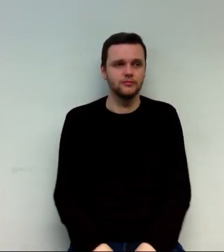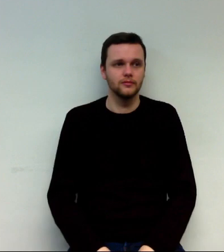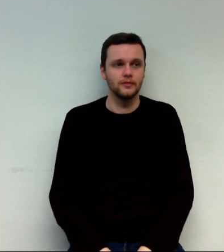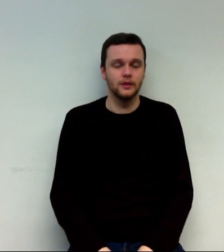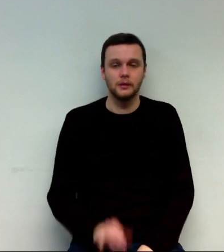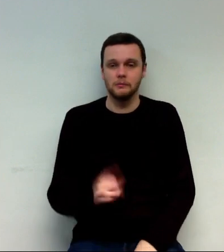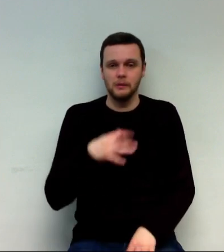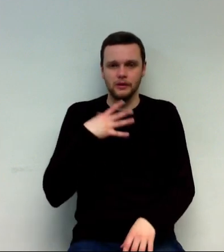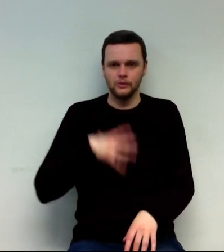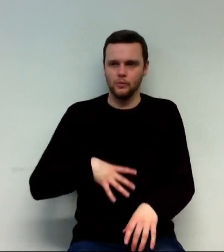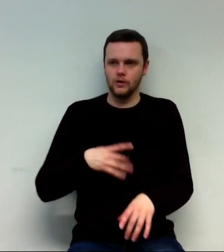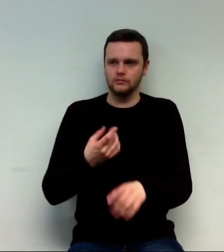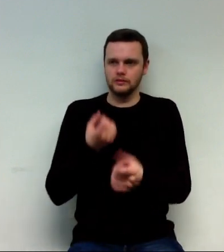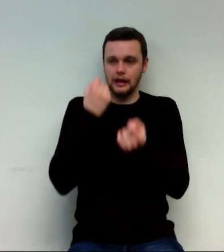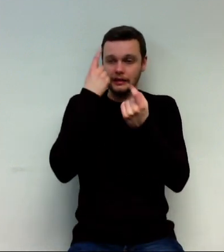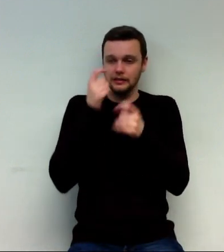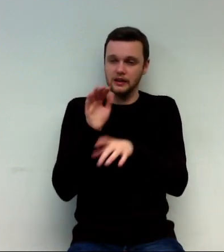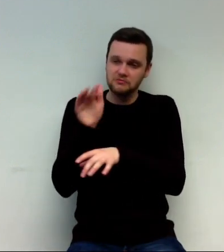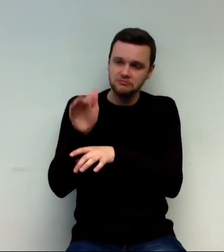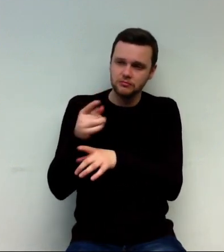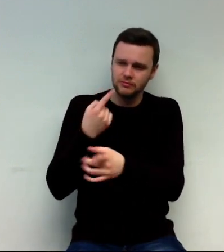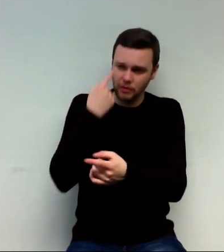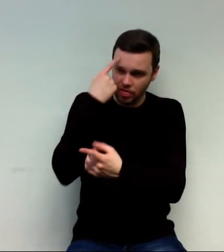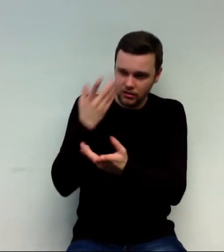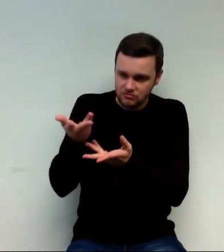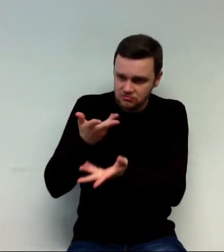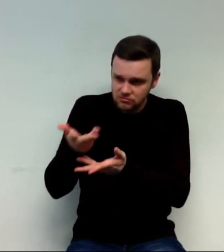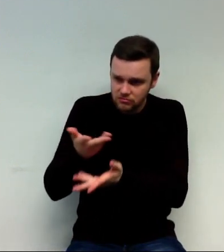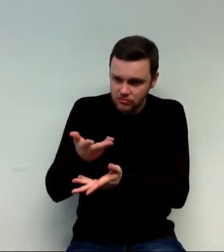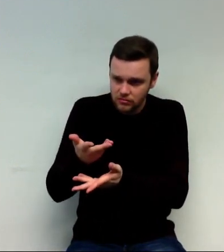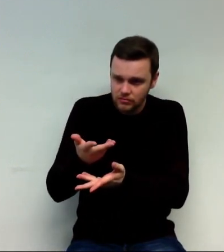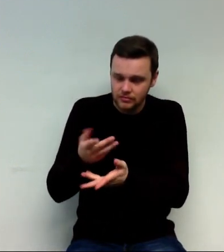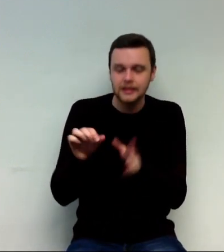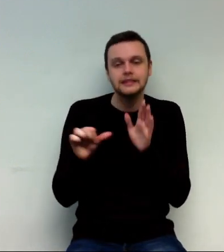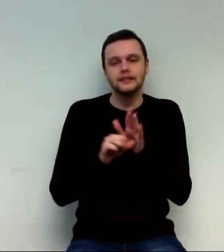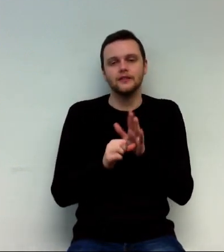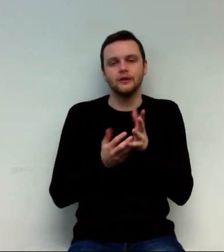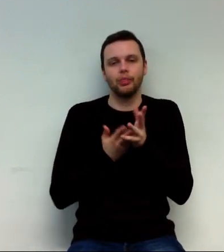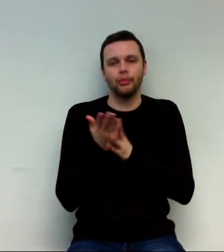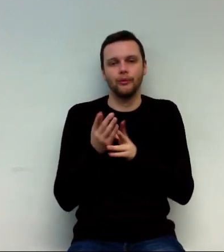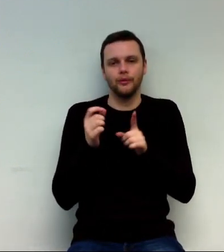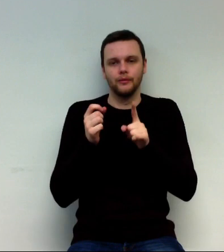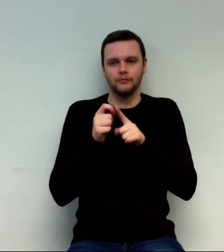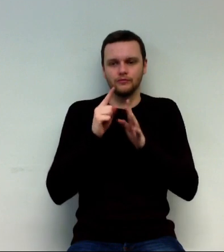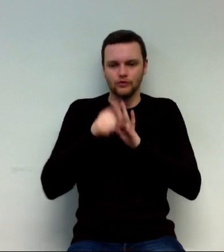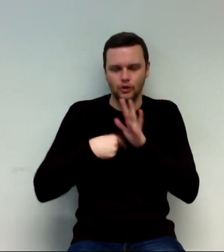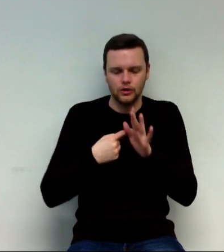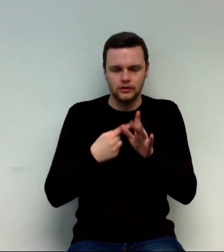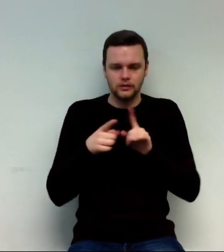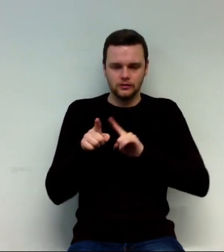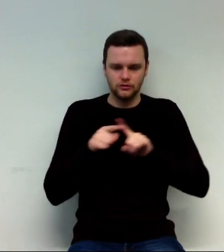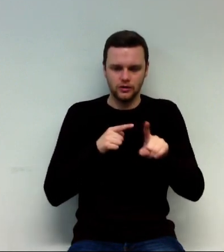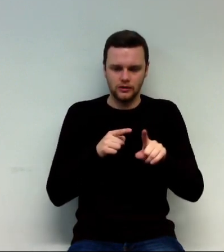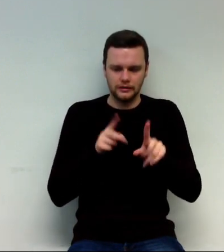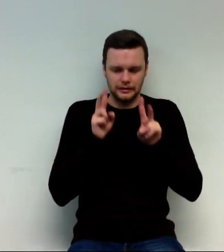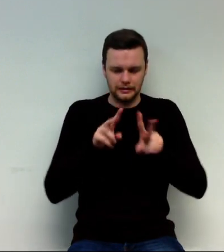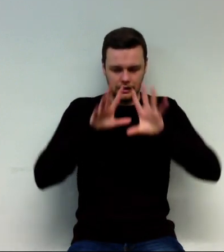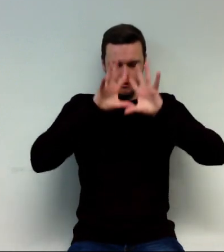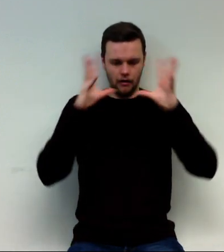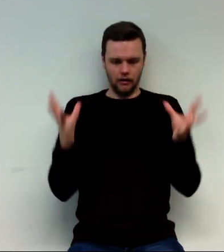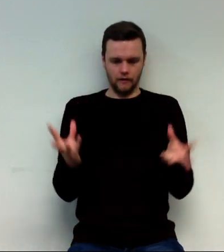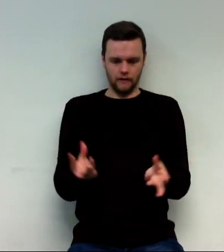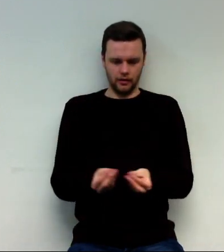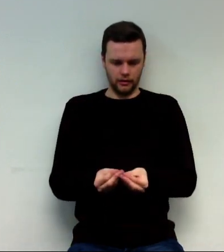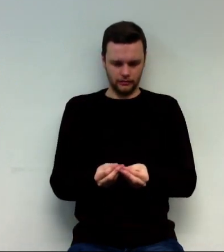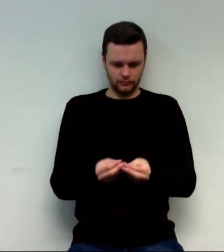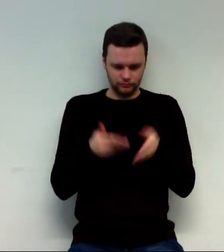board to bounce your ideas off. When you get too close to your project, it can be really easy to just see all the tiny